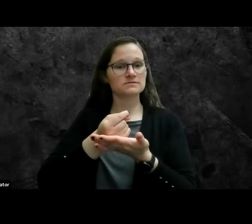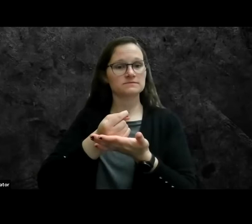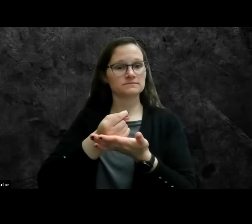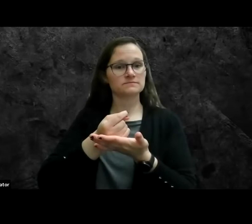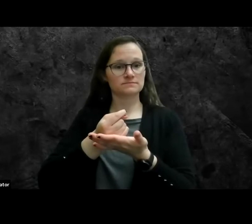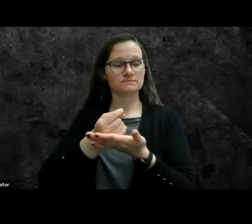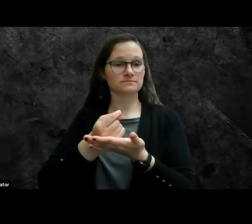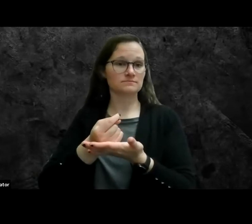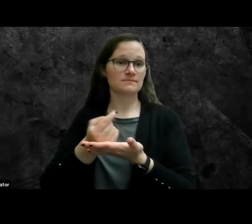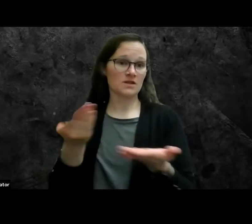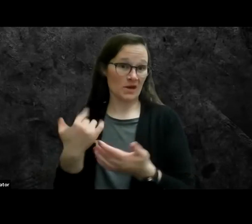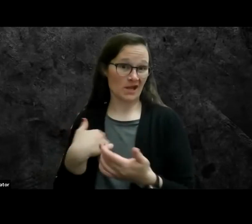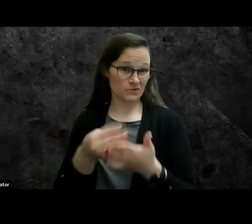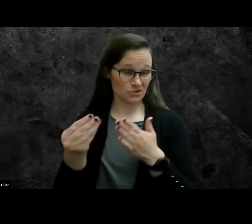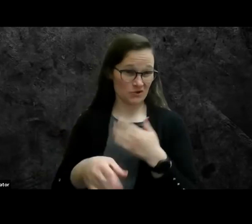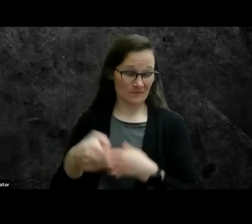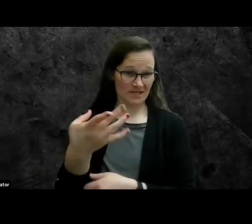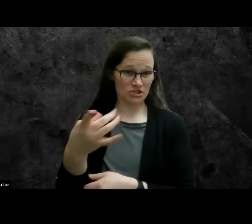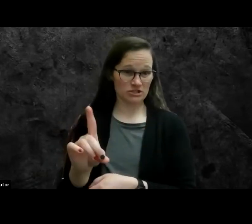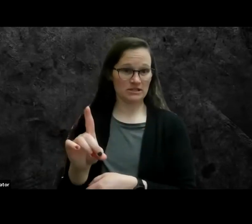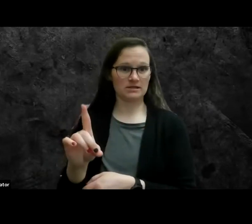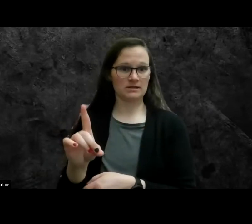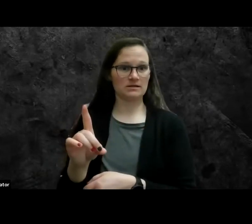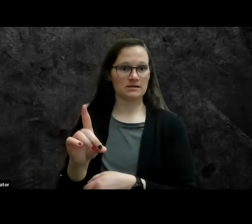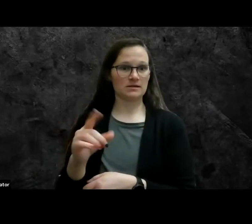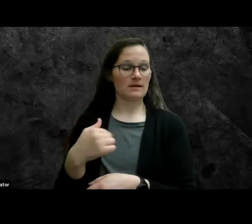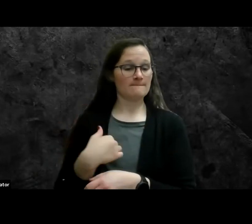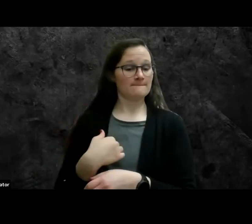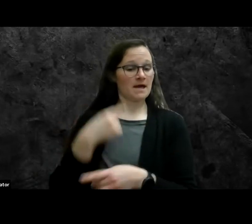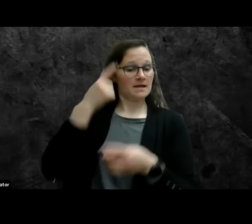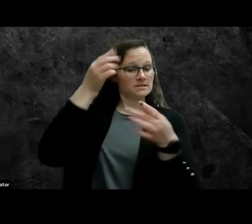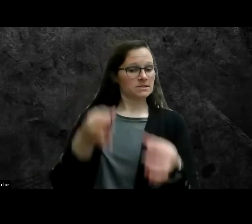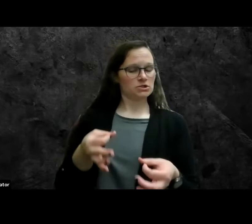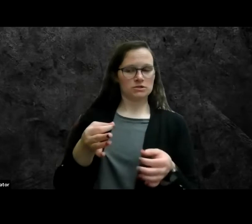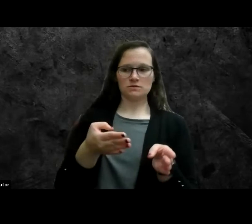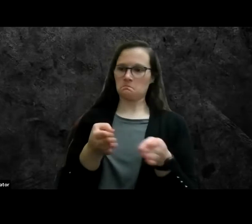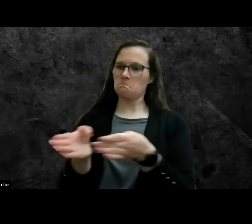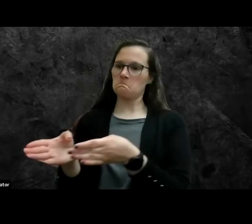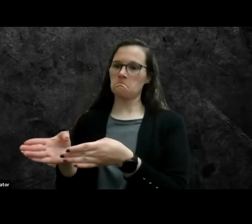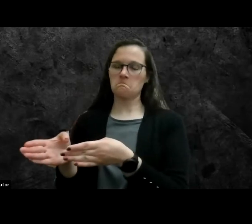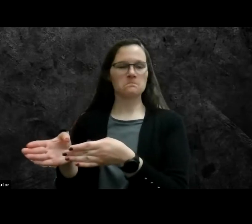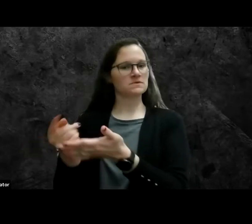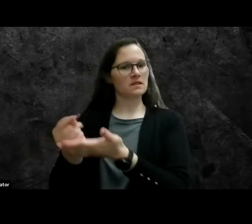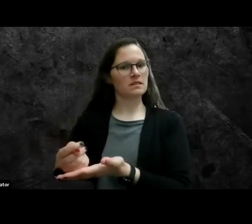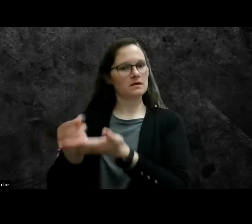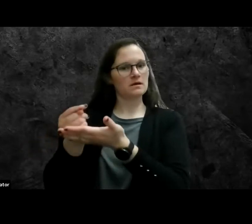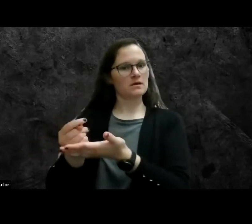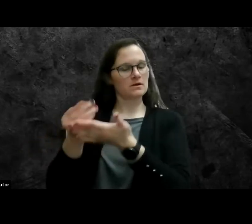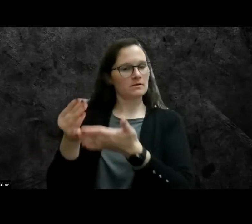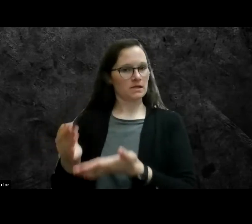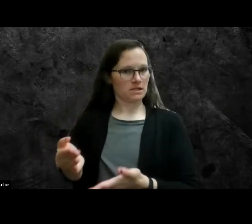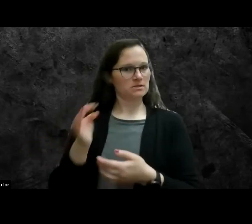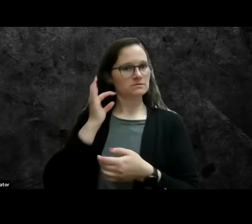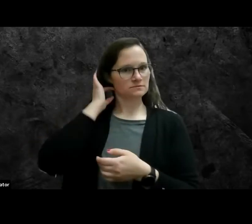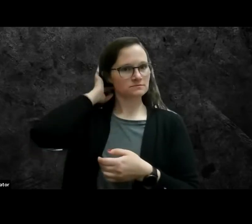New Mexico State University. Part of my decision to go into therapy was because one of my professors talked quite frankly about it in